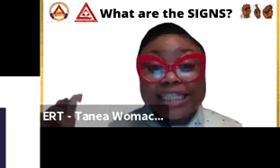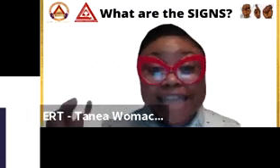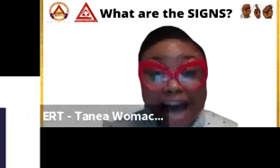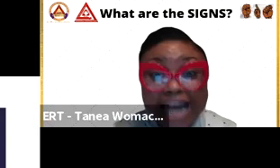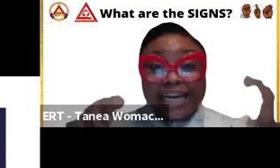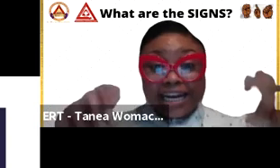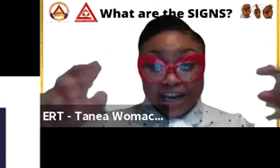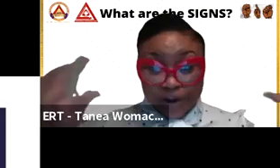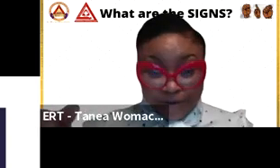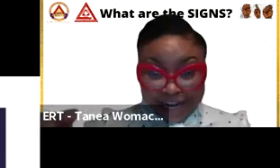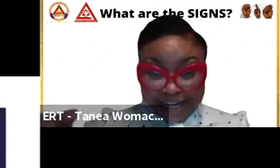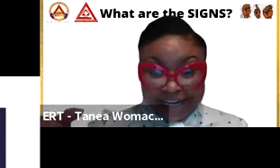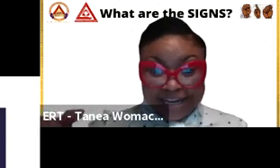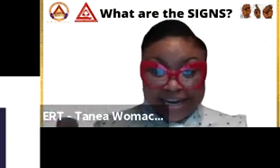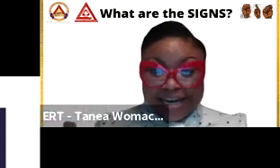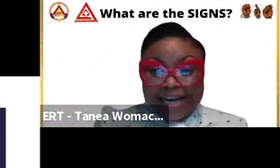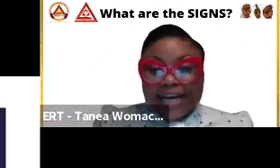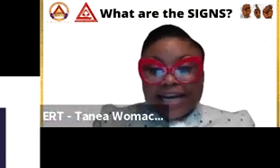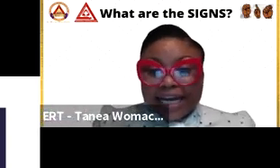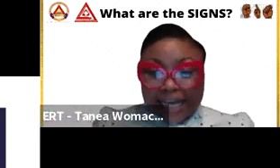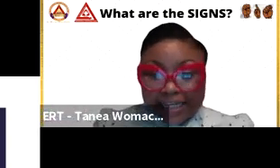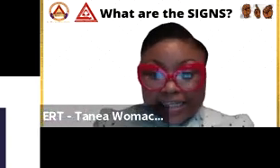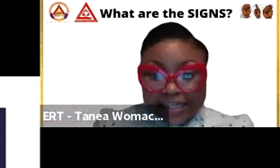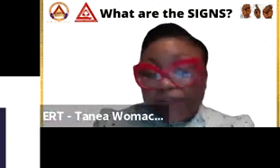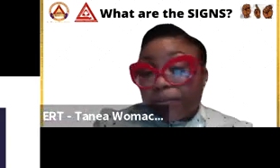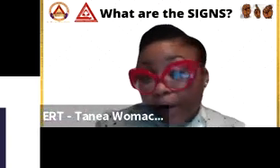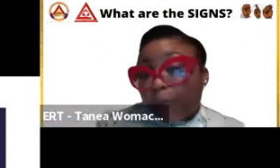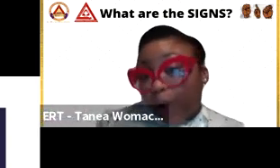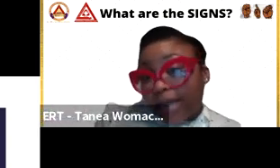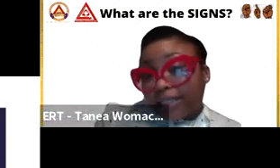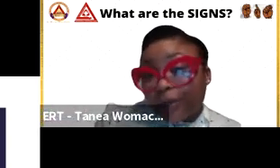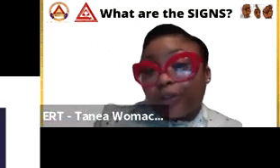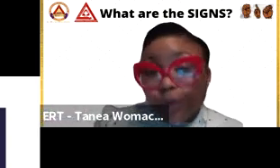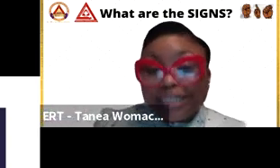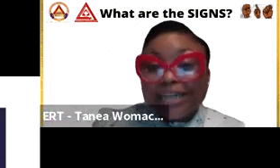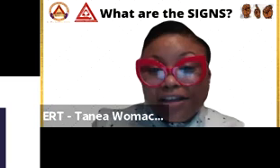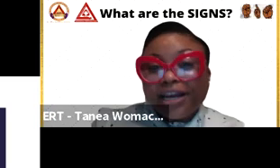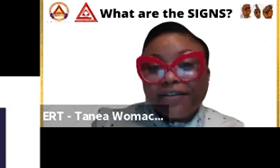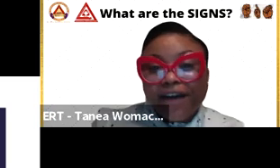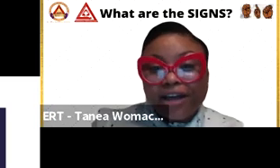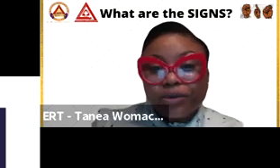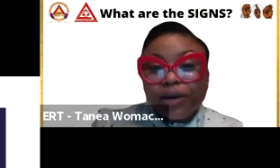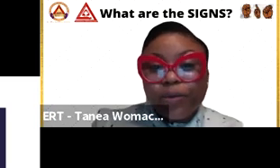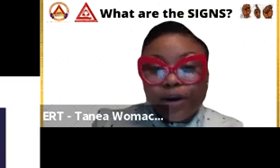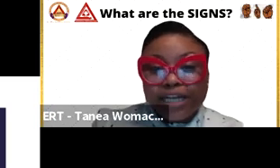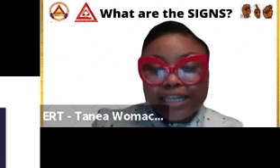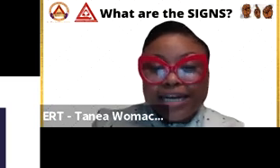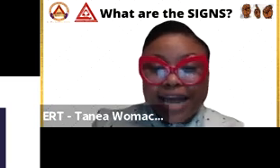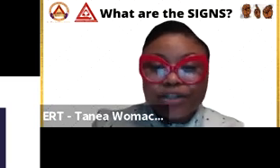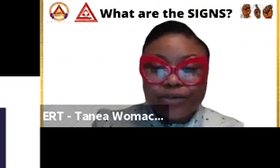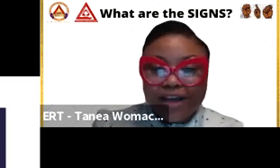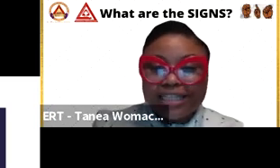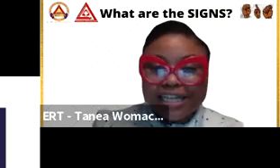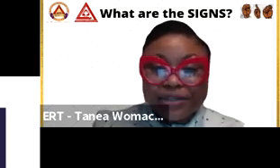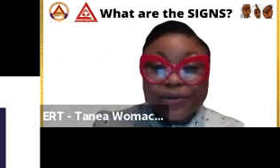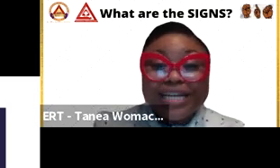actually sign it correctly gets an even bigger prize. So $20 gift cards will be awarded to the